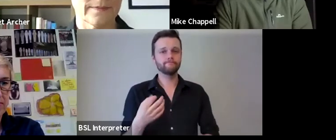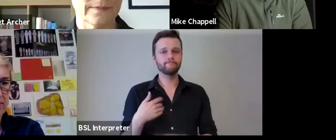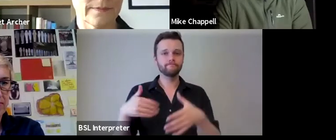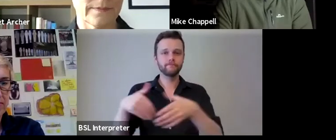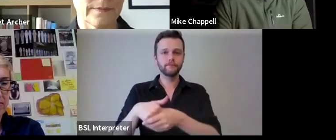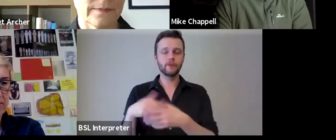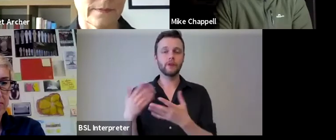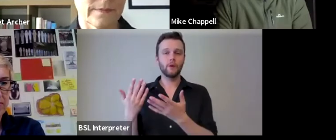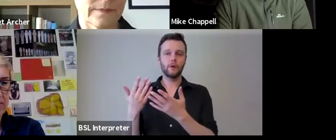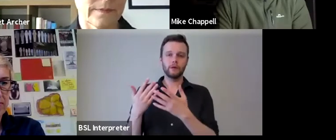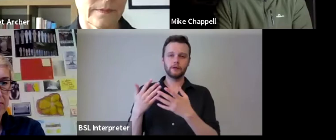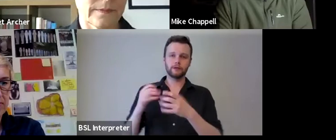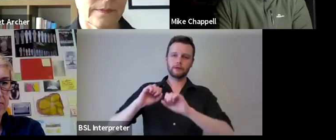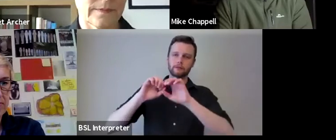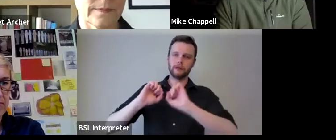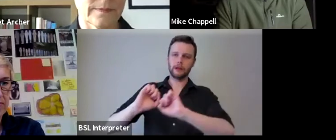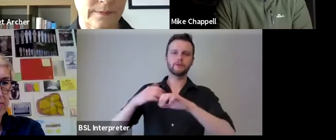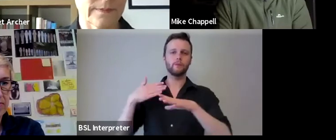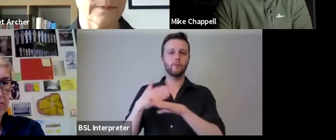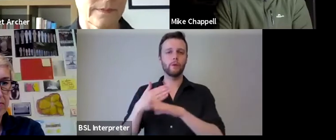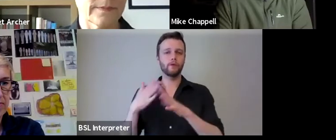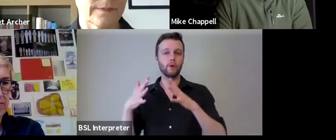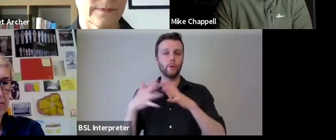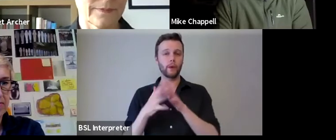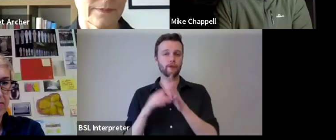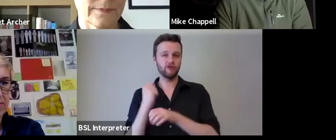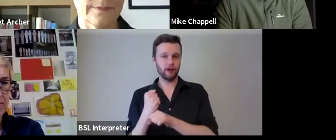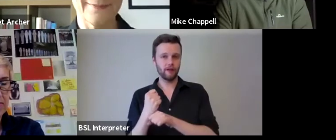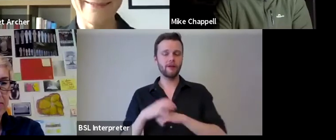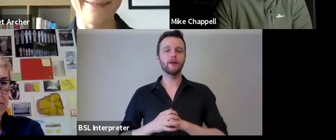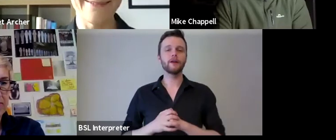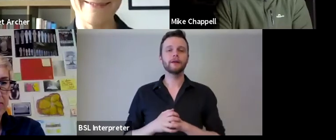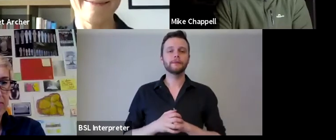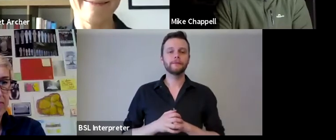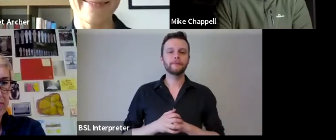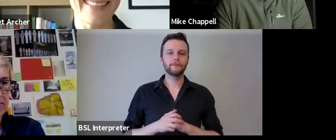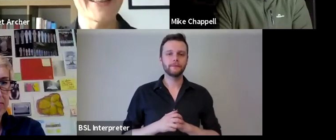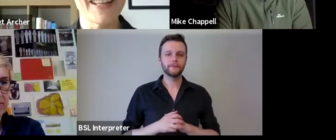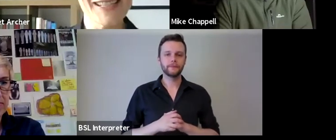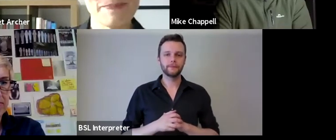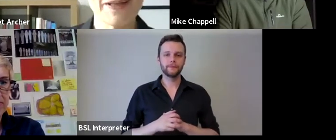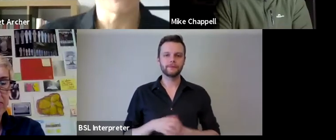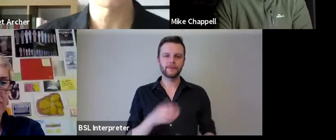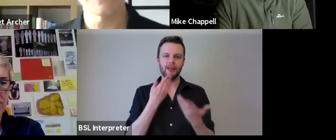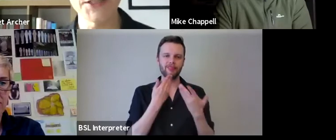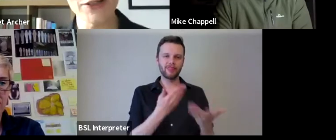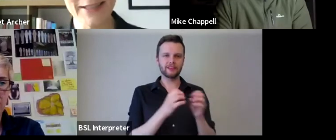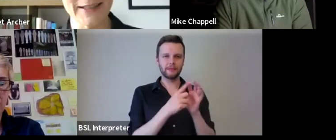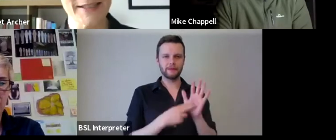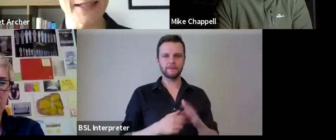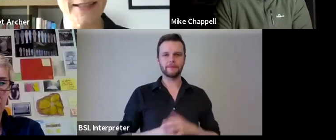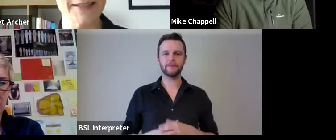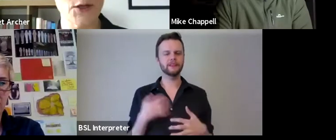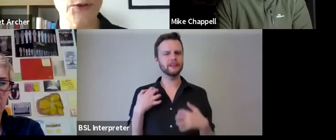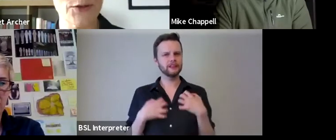a piece of his is Wayne McGregor, who I'm standing in for this evening. Thanks, Ben. And